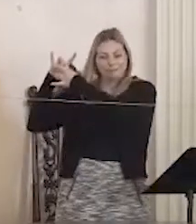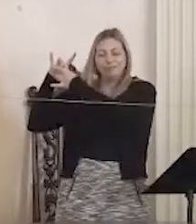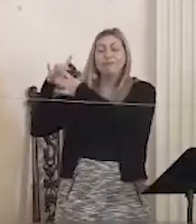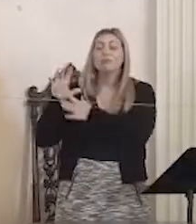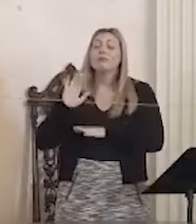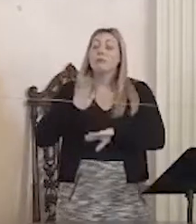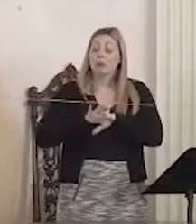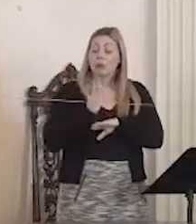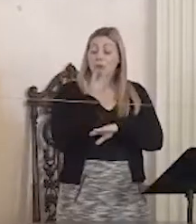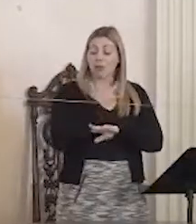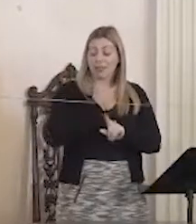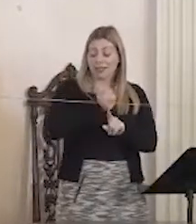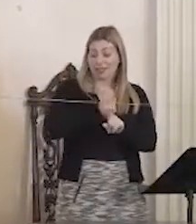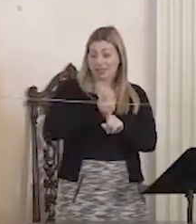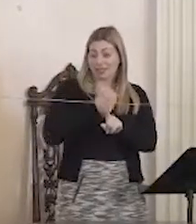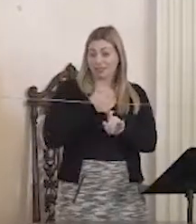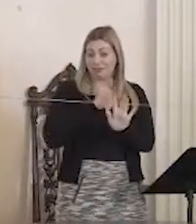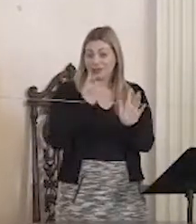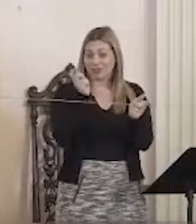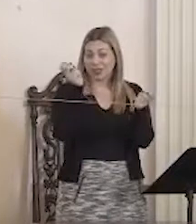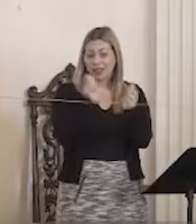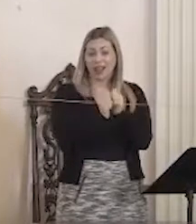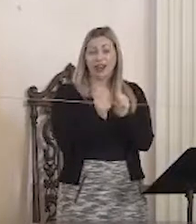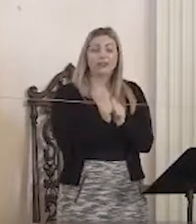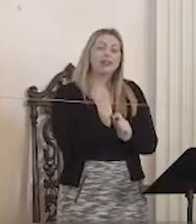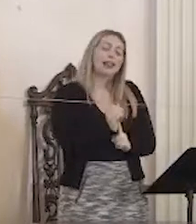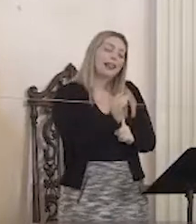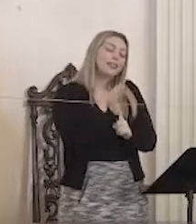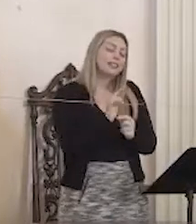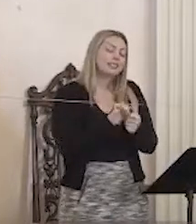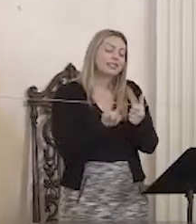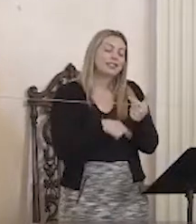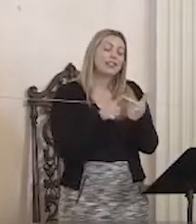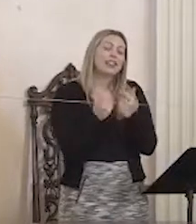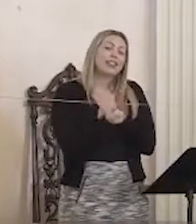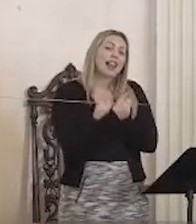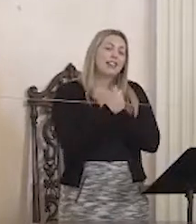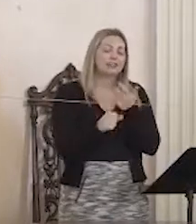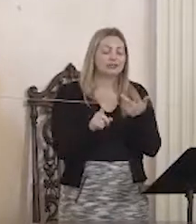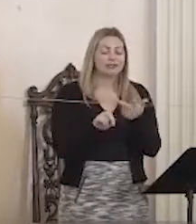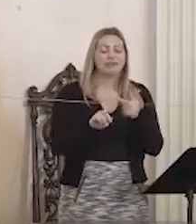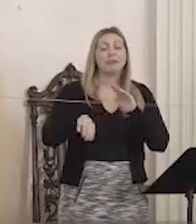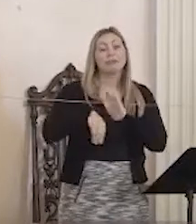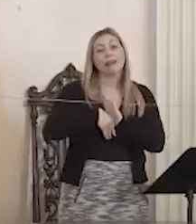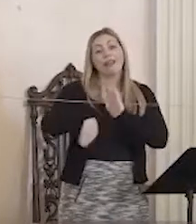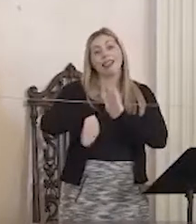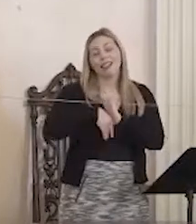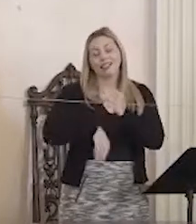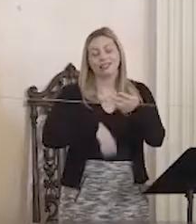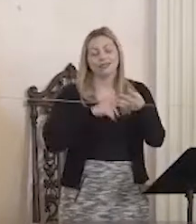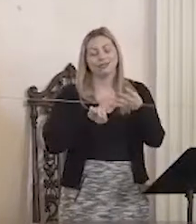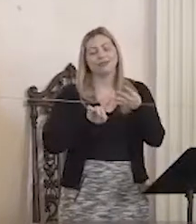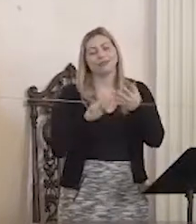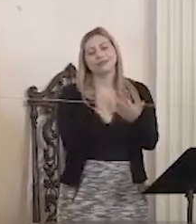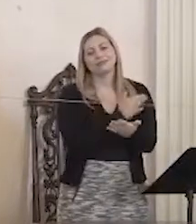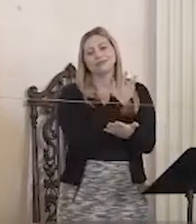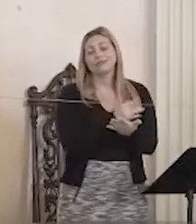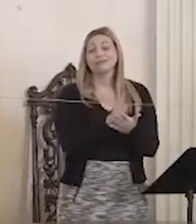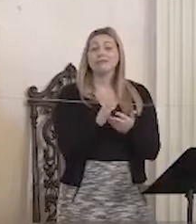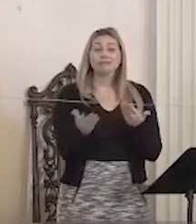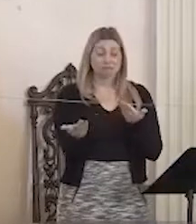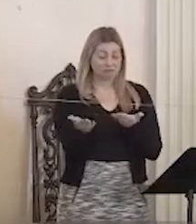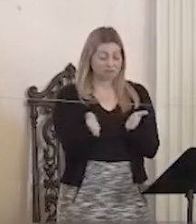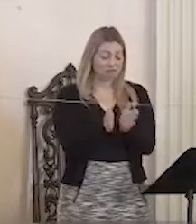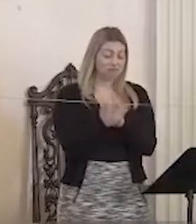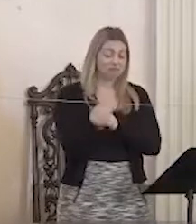birthday itself, we'll celebrate with candlelight, love, pealing bells, and song. We invite you to